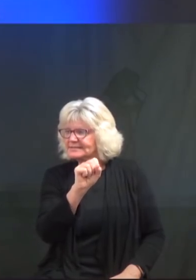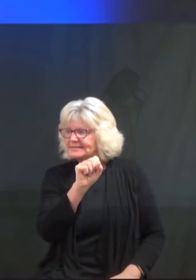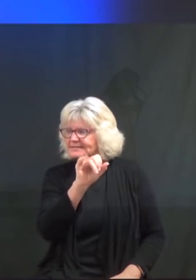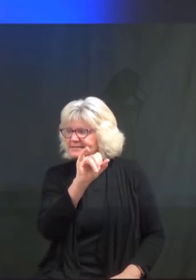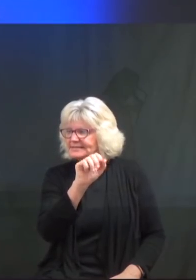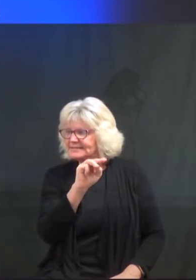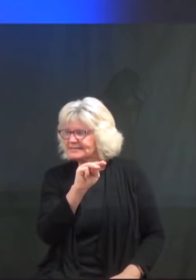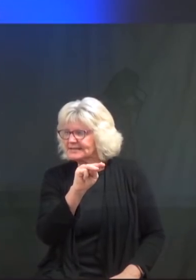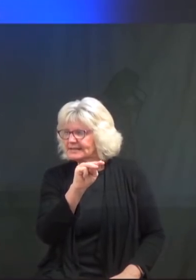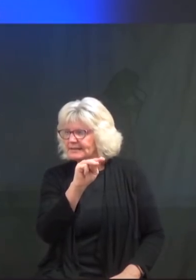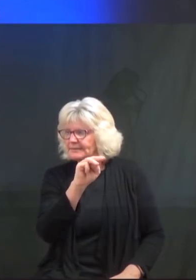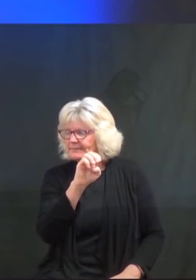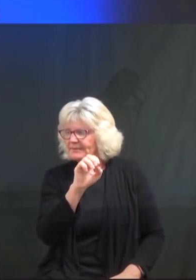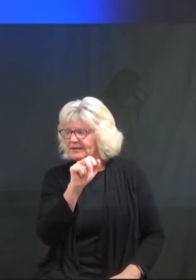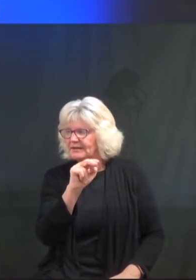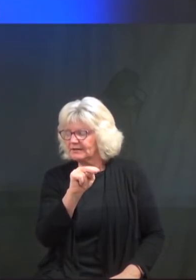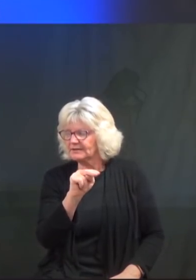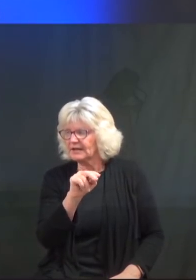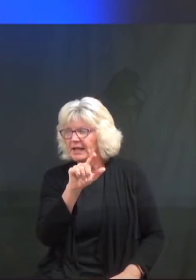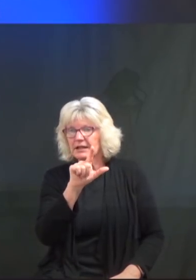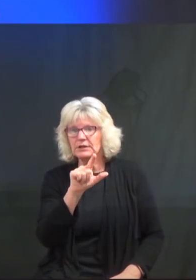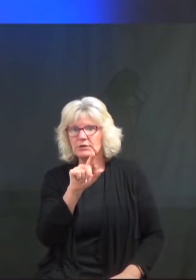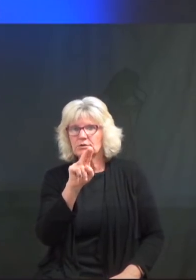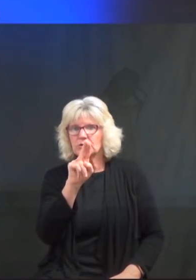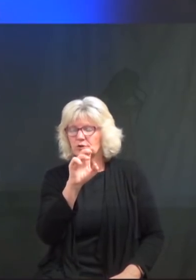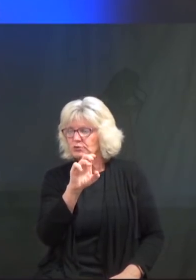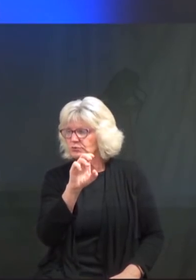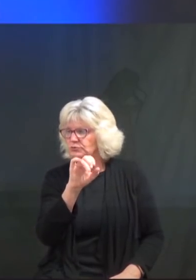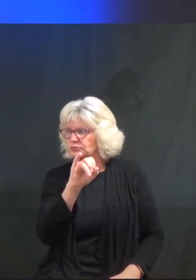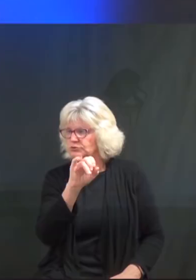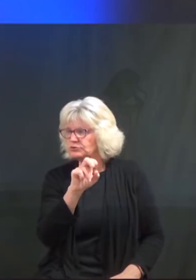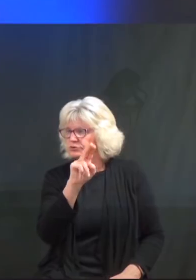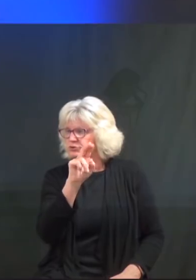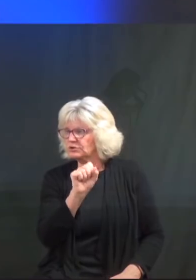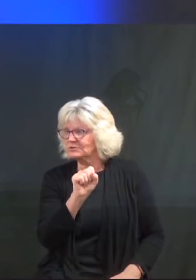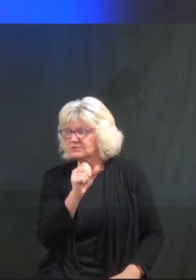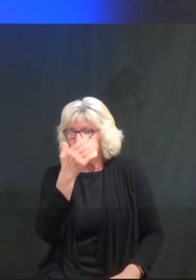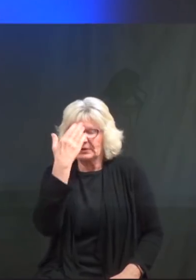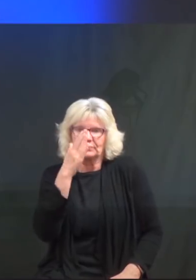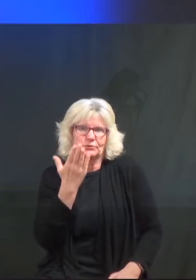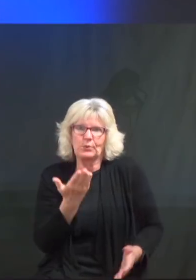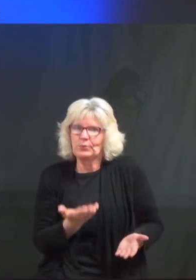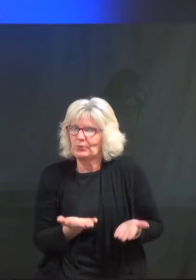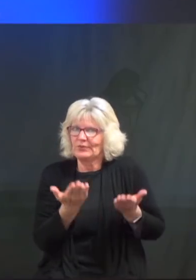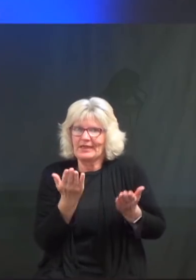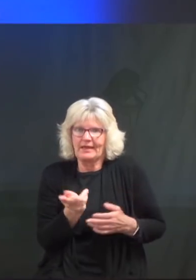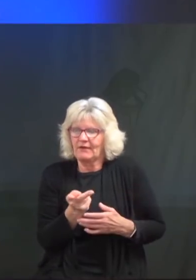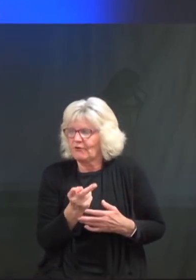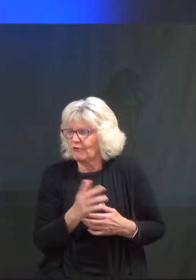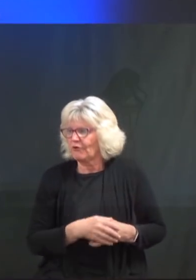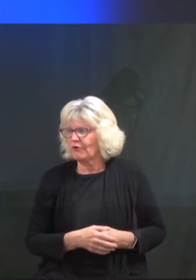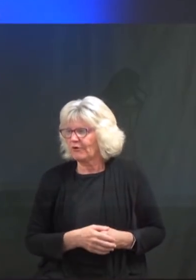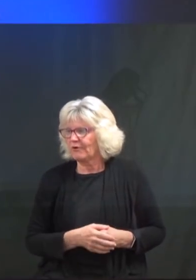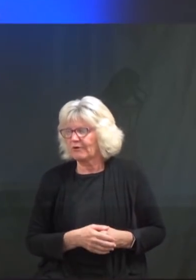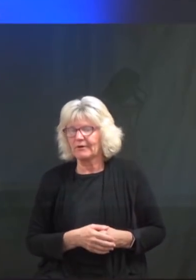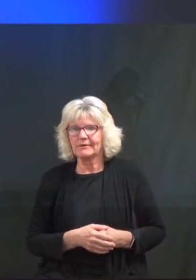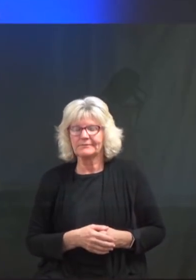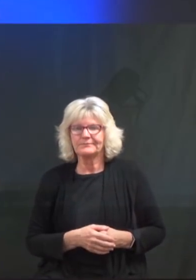given much information. There's some traditions about them, but Scripture doesn't tell us anything about these unknown